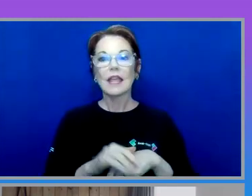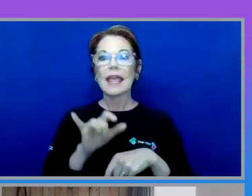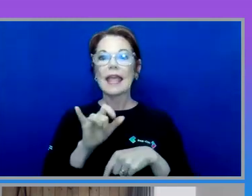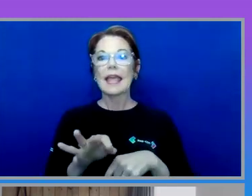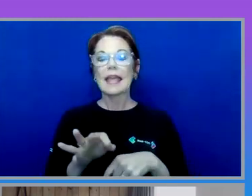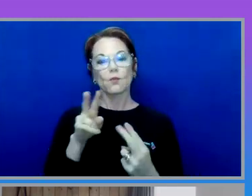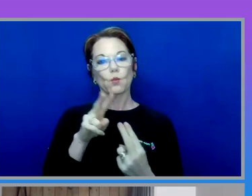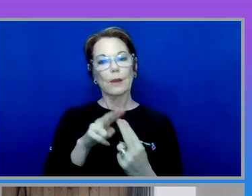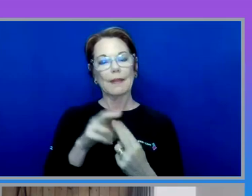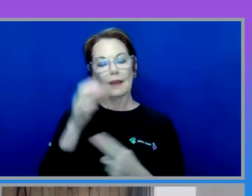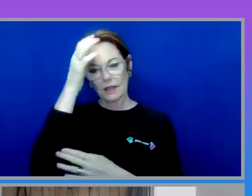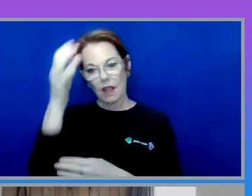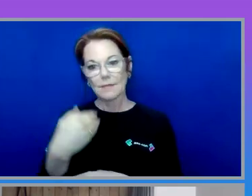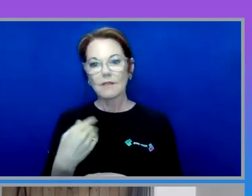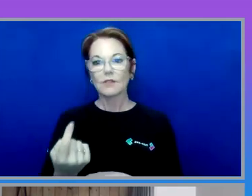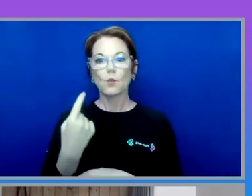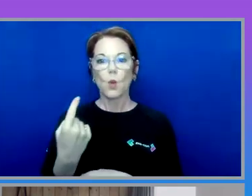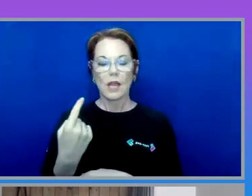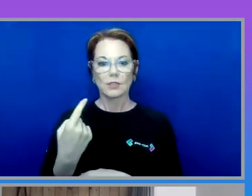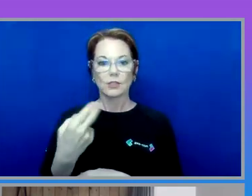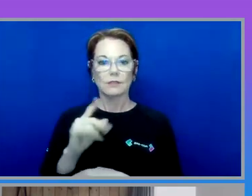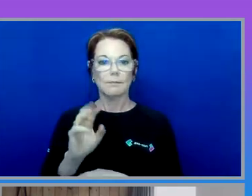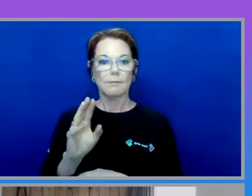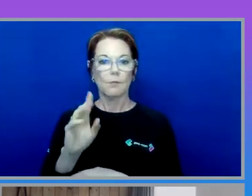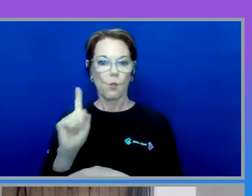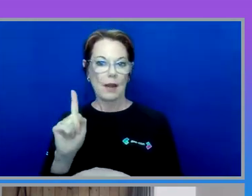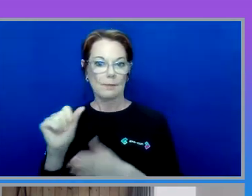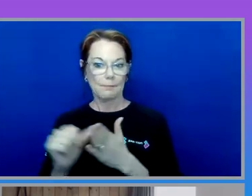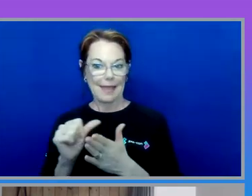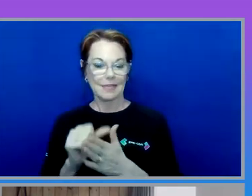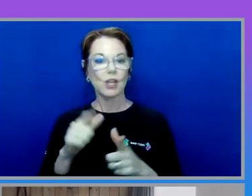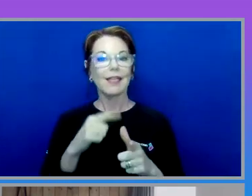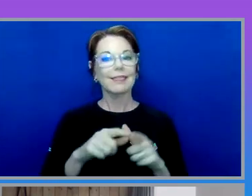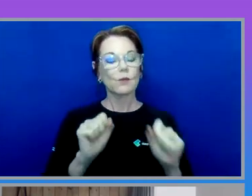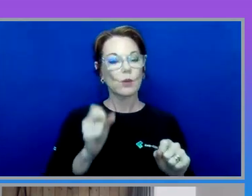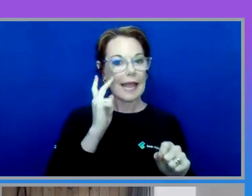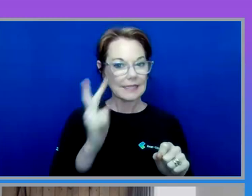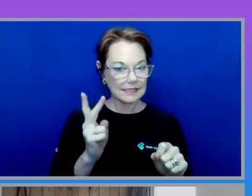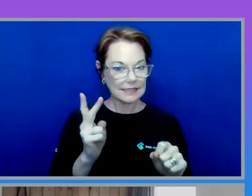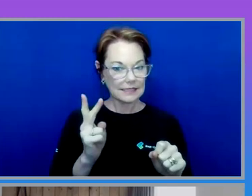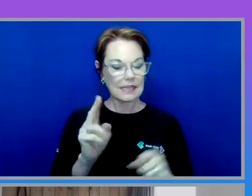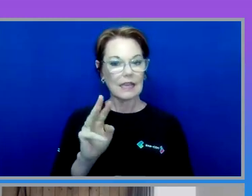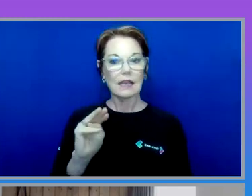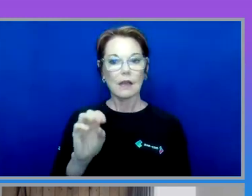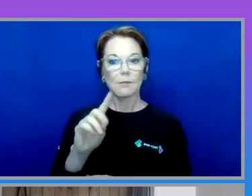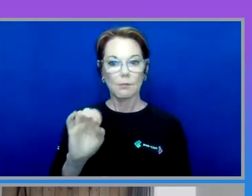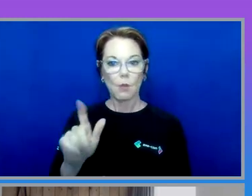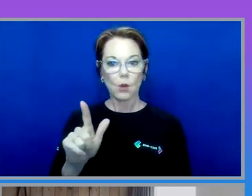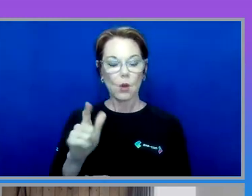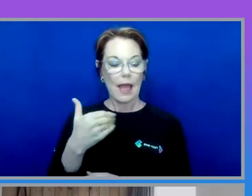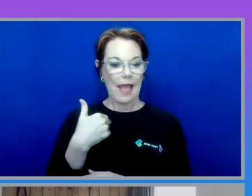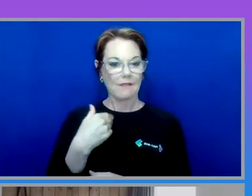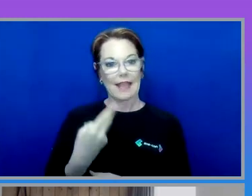concept of have a single H1 per page, then we can see that the modal should, logically, have an H1 element as our